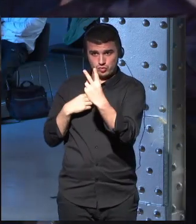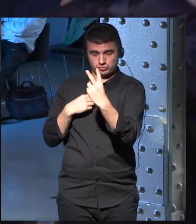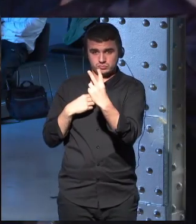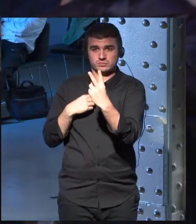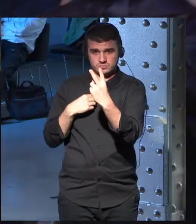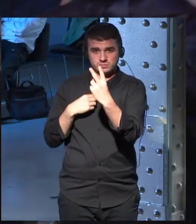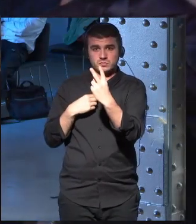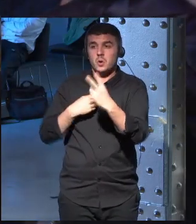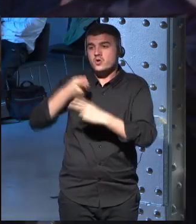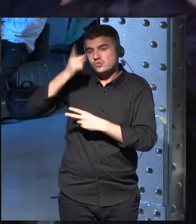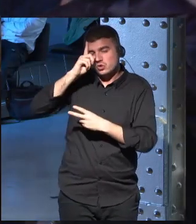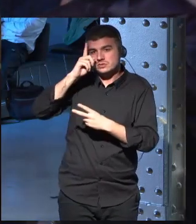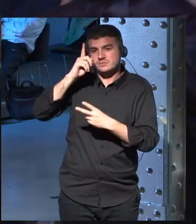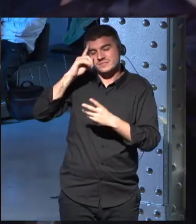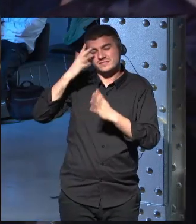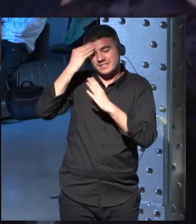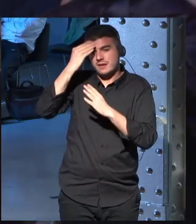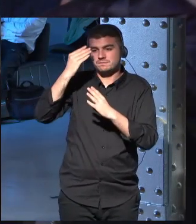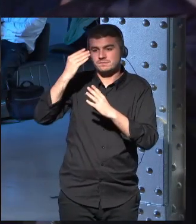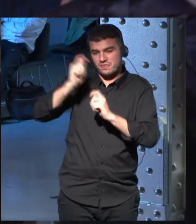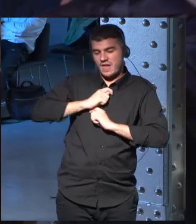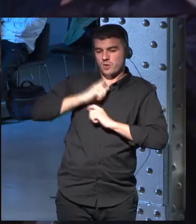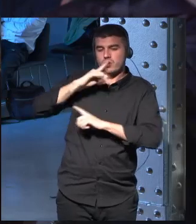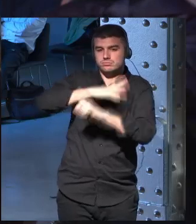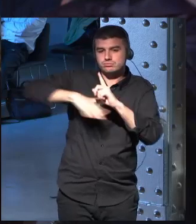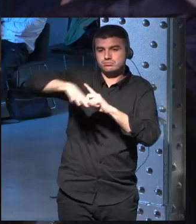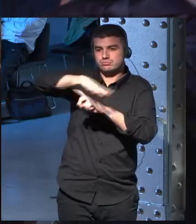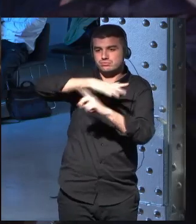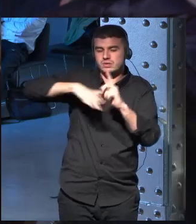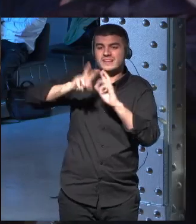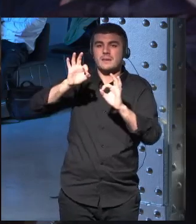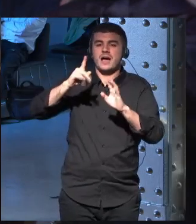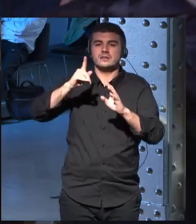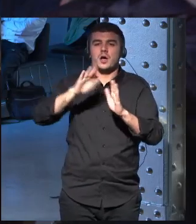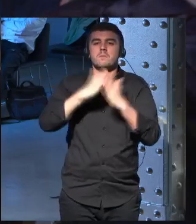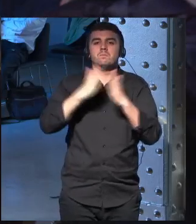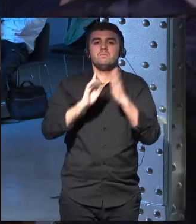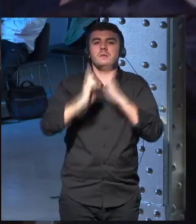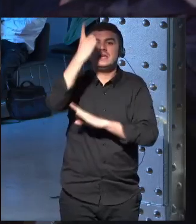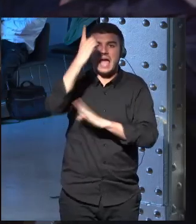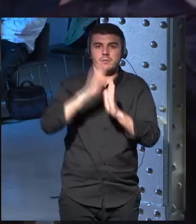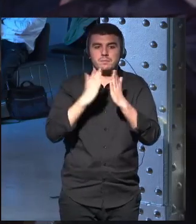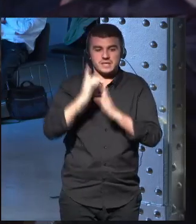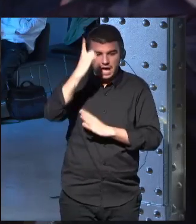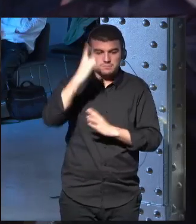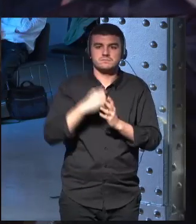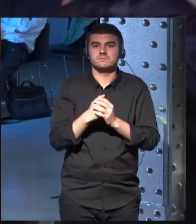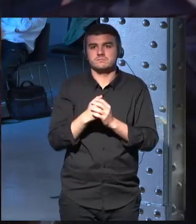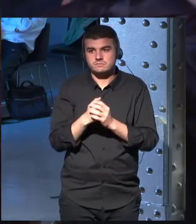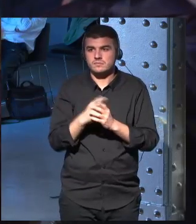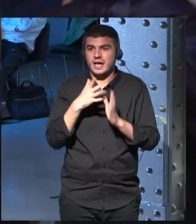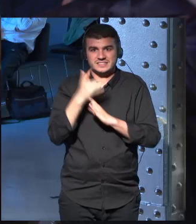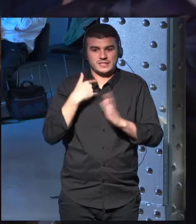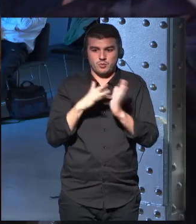not feature the historical Jesus among their characters, why is the